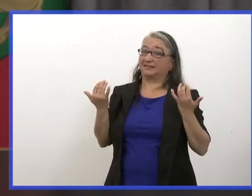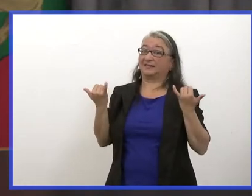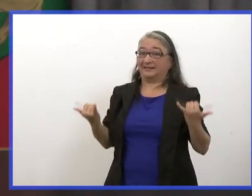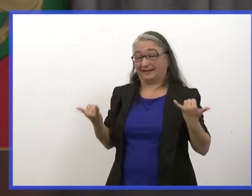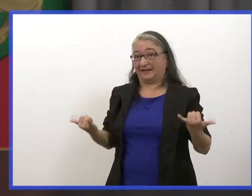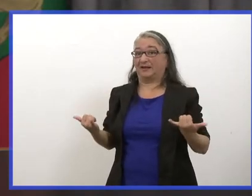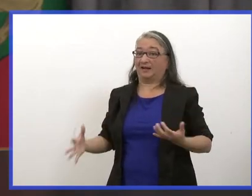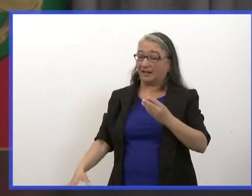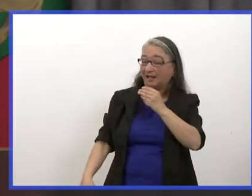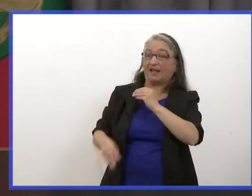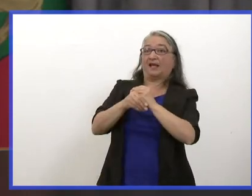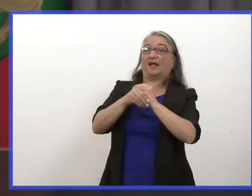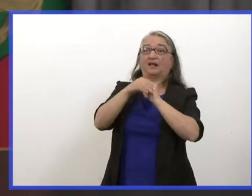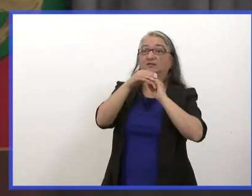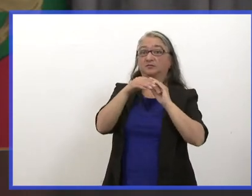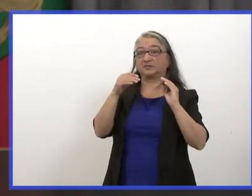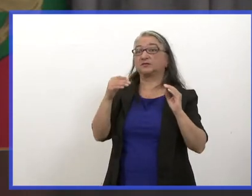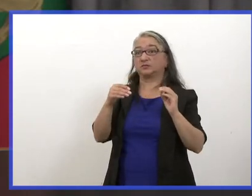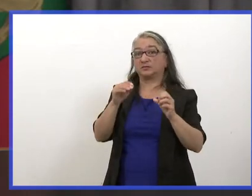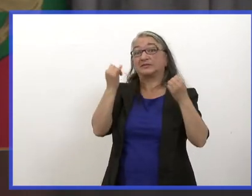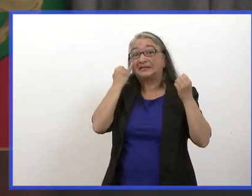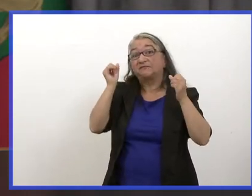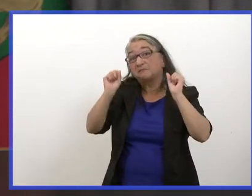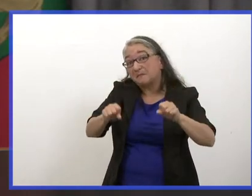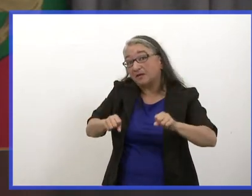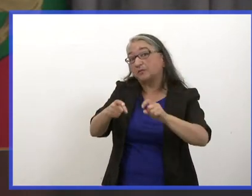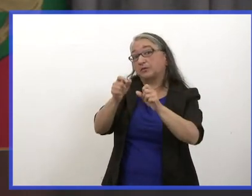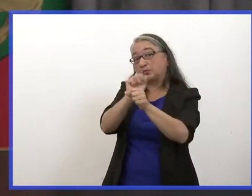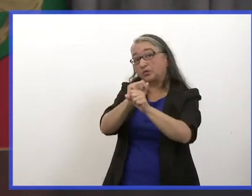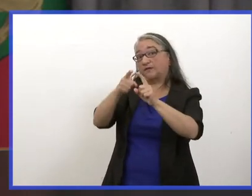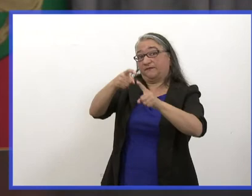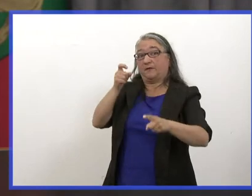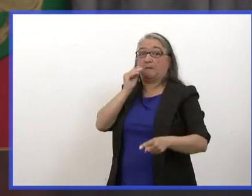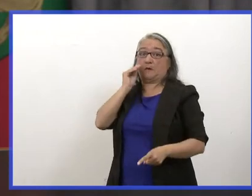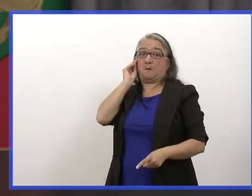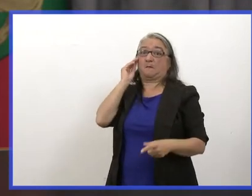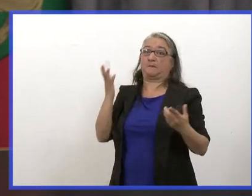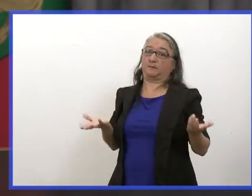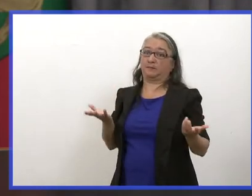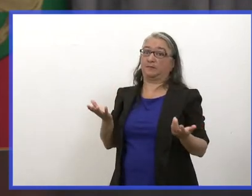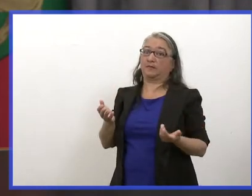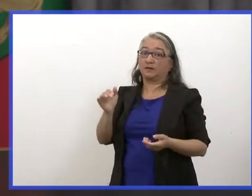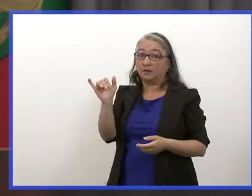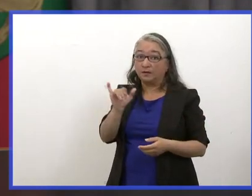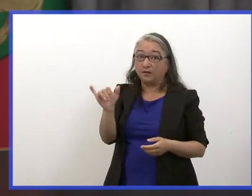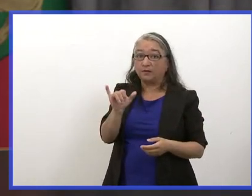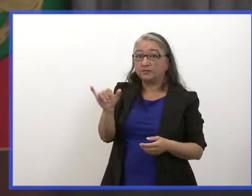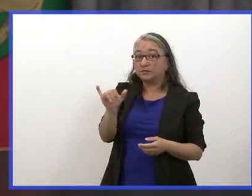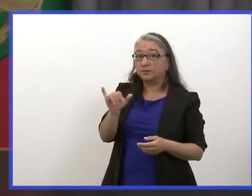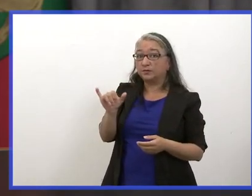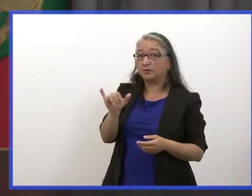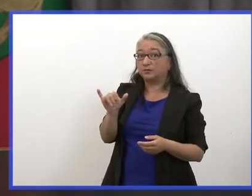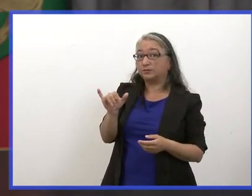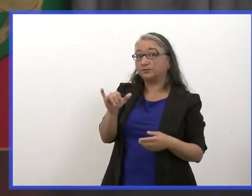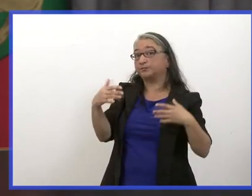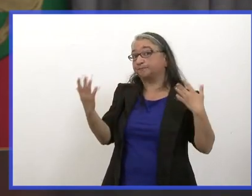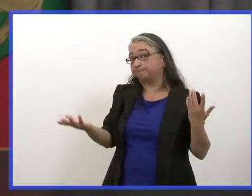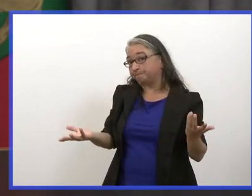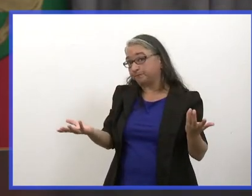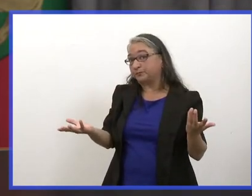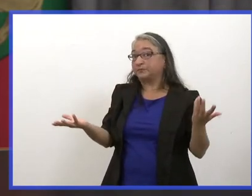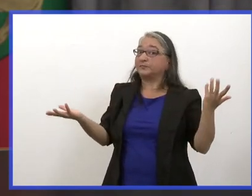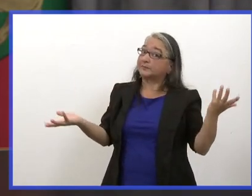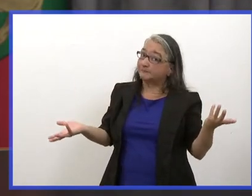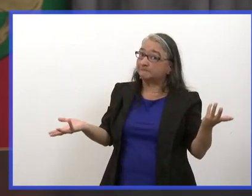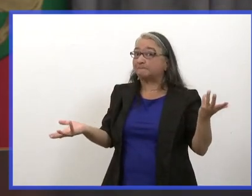do so. And plus we've changed now this focus, not necessarily closing